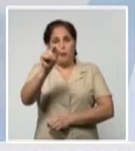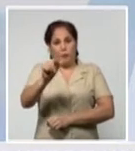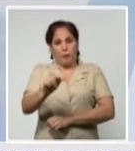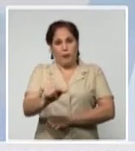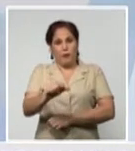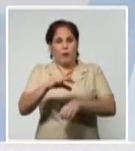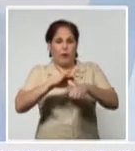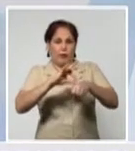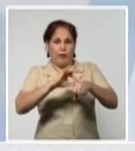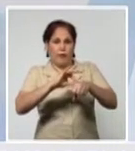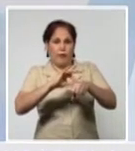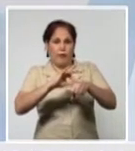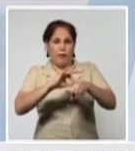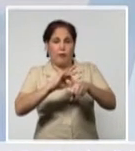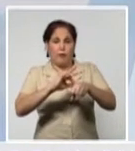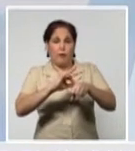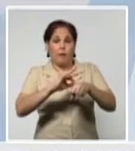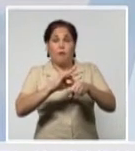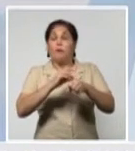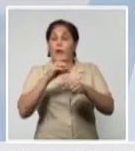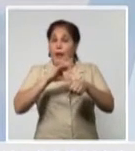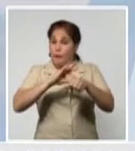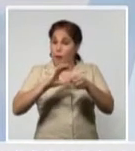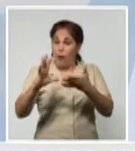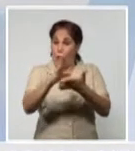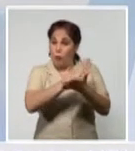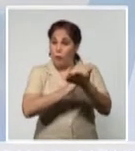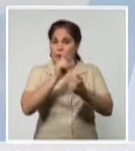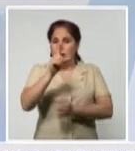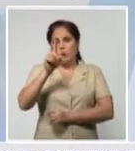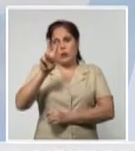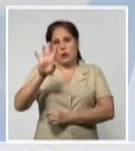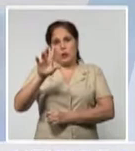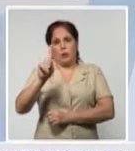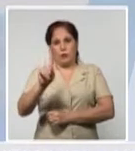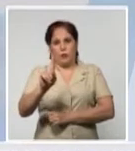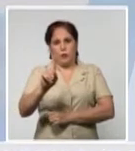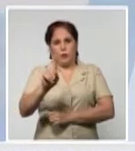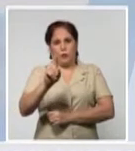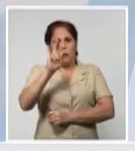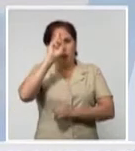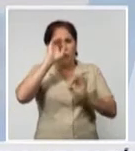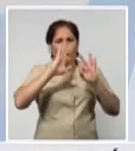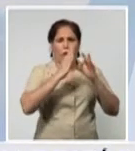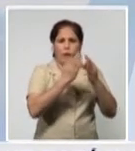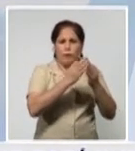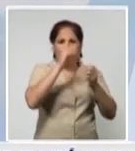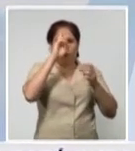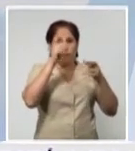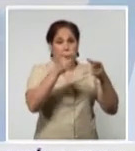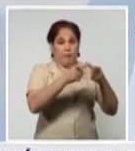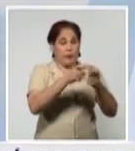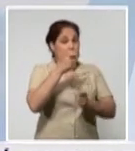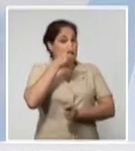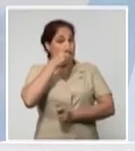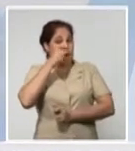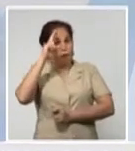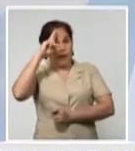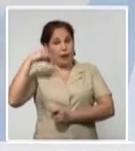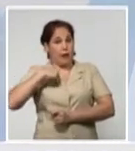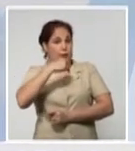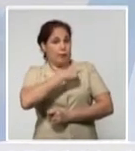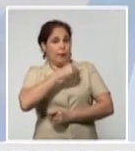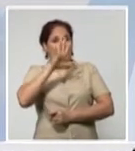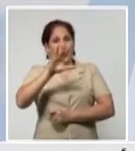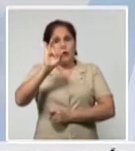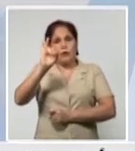cases. In our primary healthcare system, our professional and specialists follow